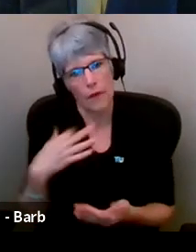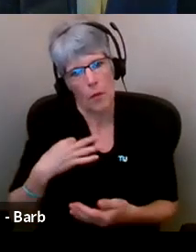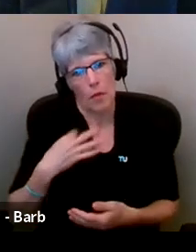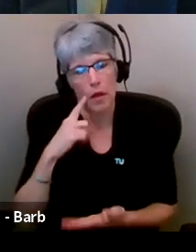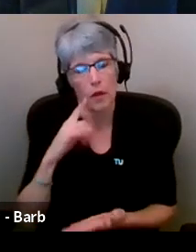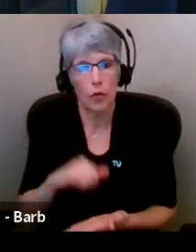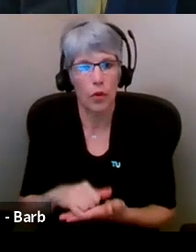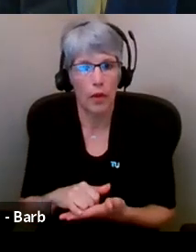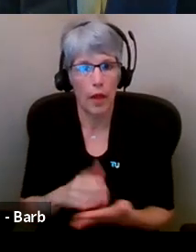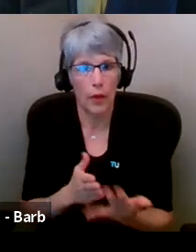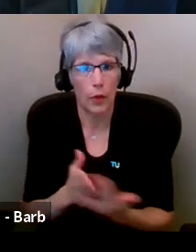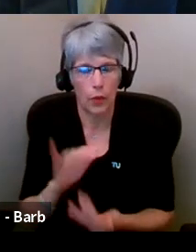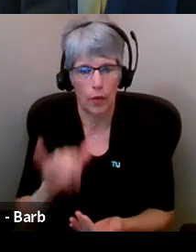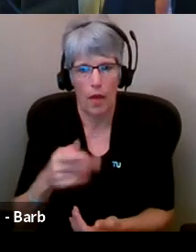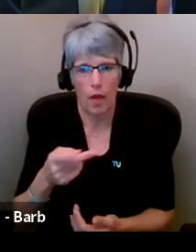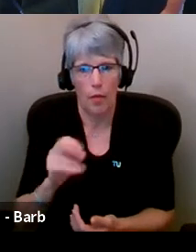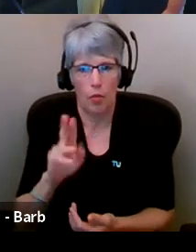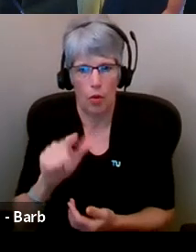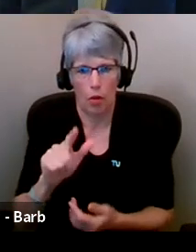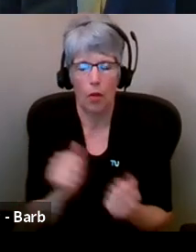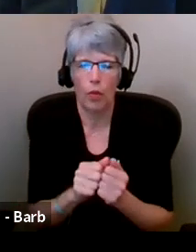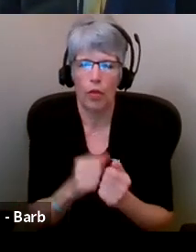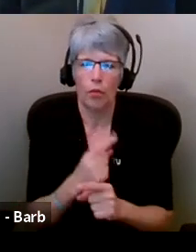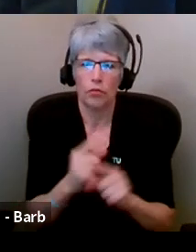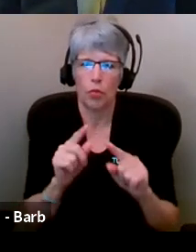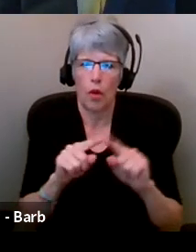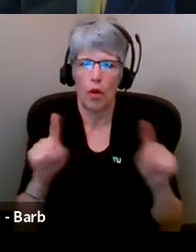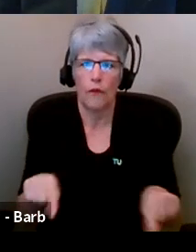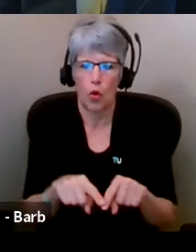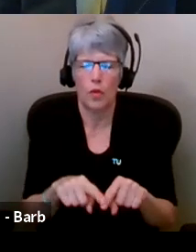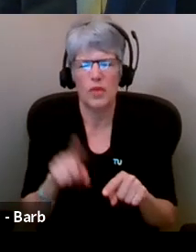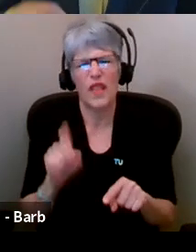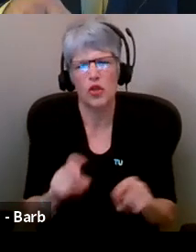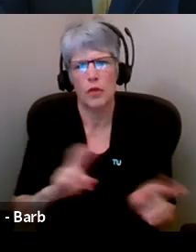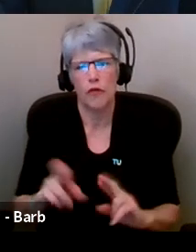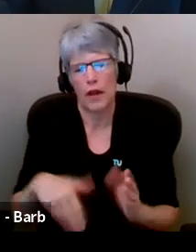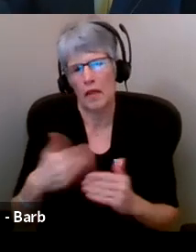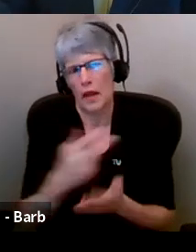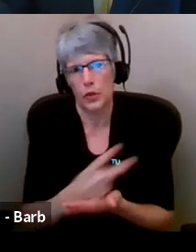that through the portal with the forms that are, those should be out within the next 2 weeks.